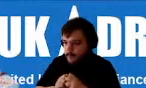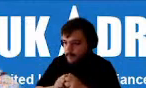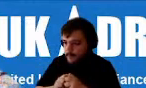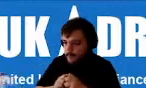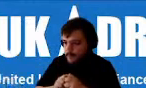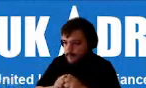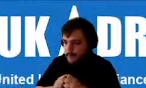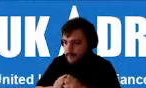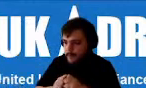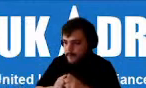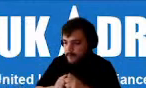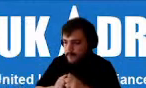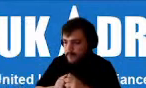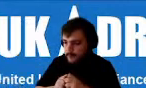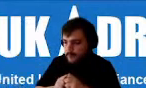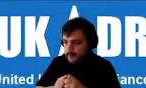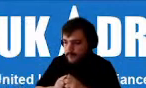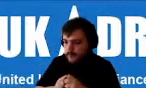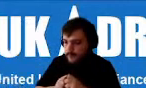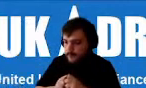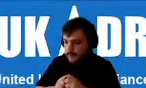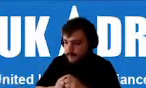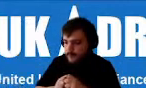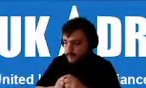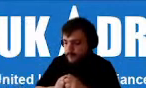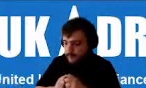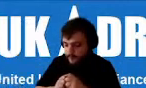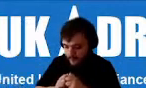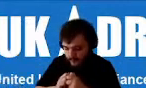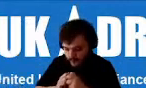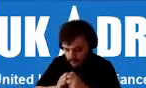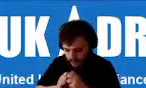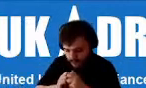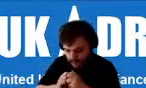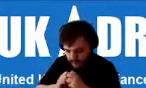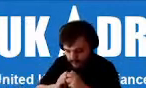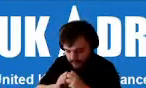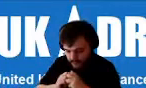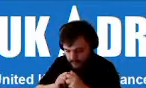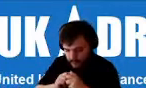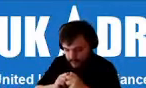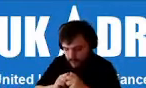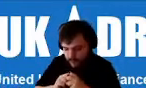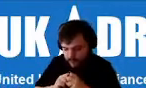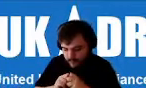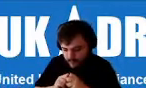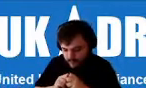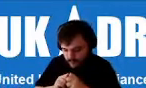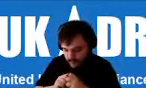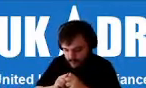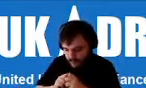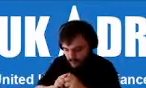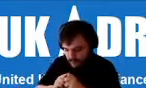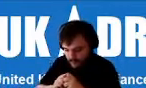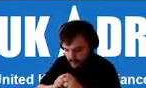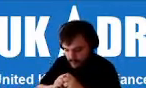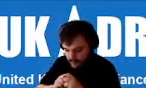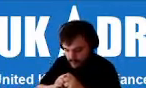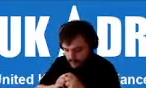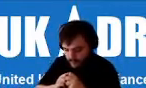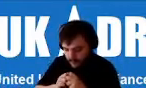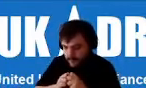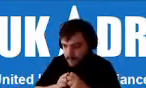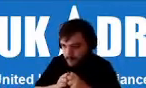and also a greater, better degree of governance. All of that is actually achievable, but it requires some adjustment